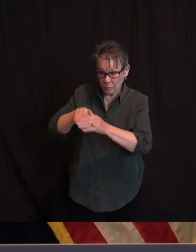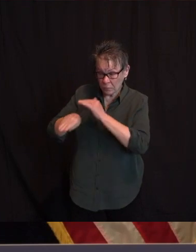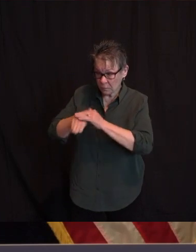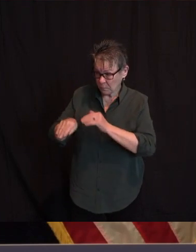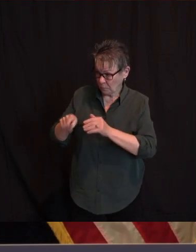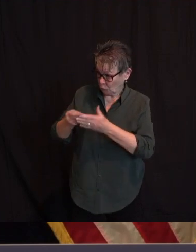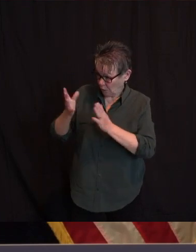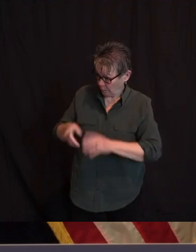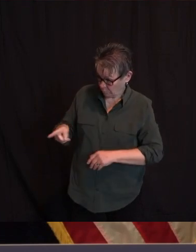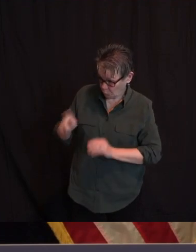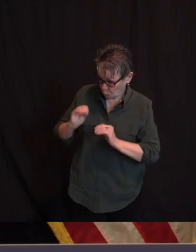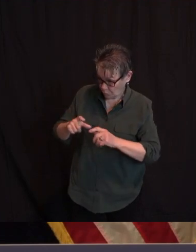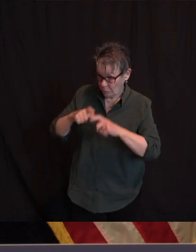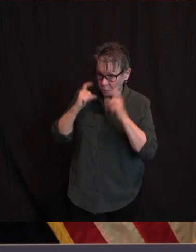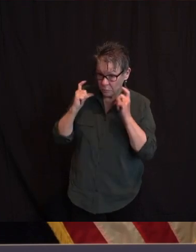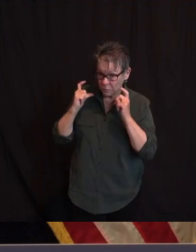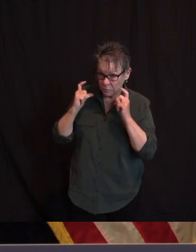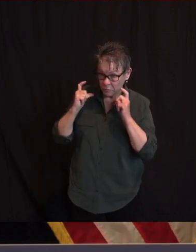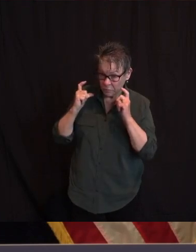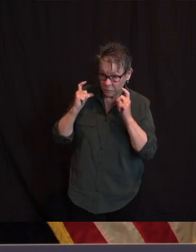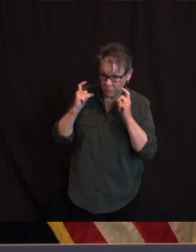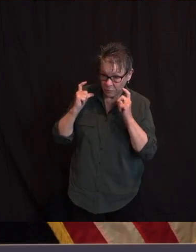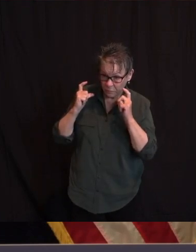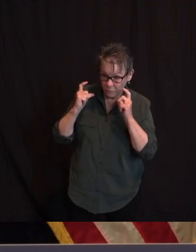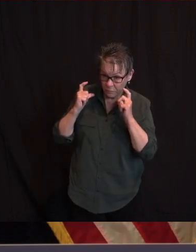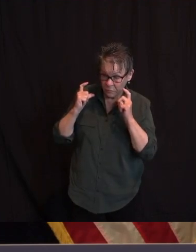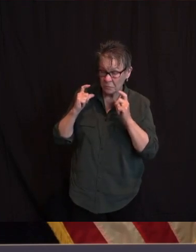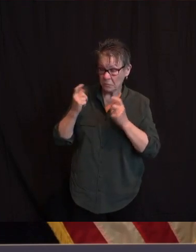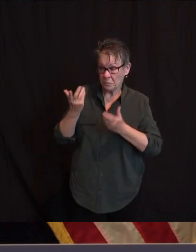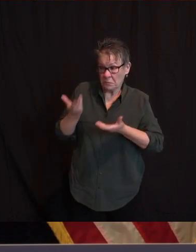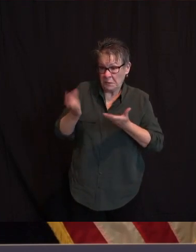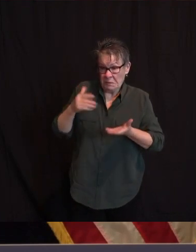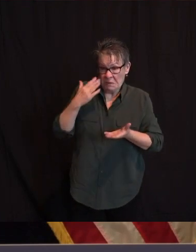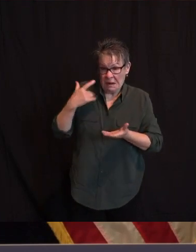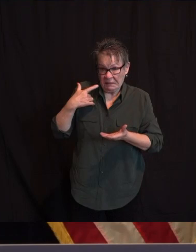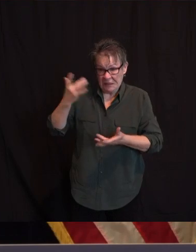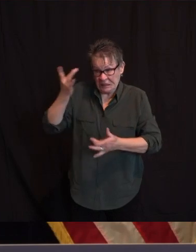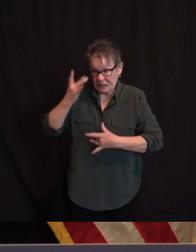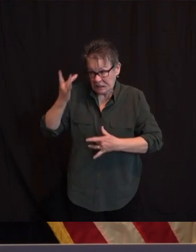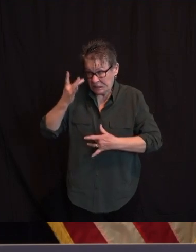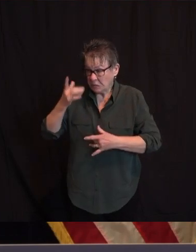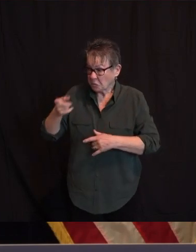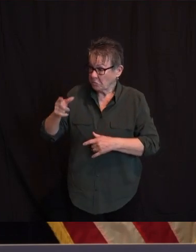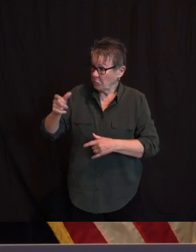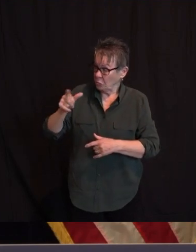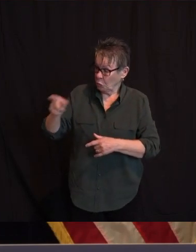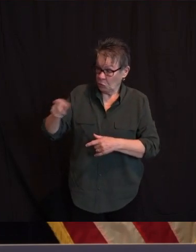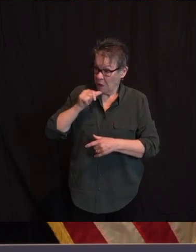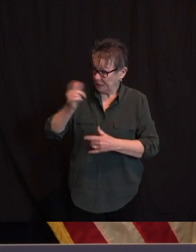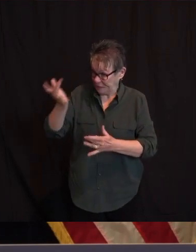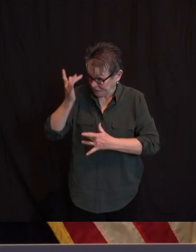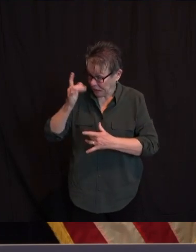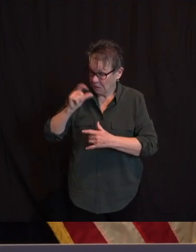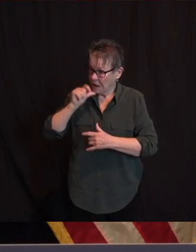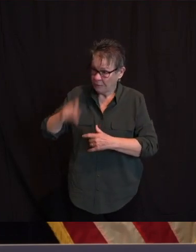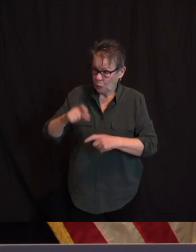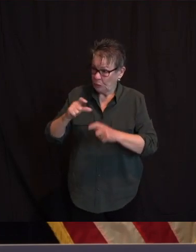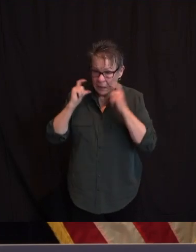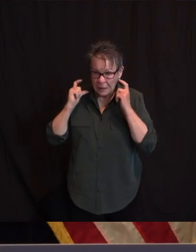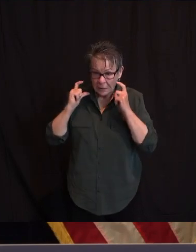required to wear a protective covering. So I would just say I think a little bit of a variant on Paramel's good